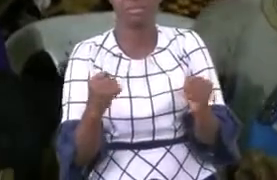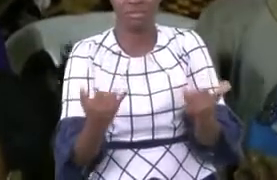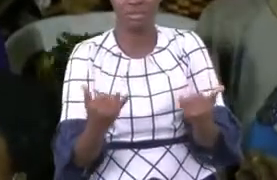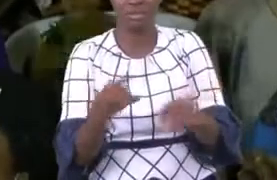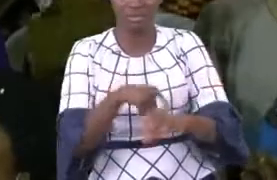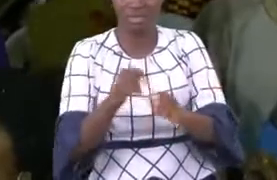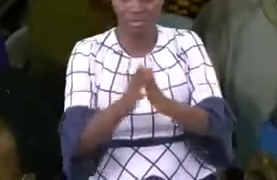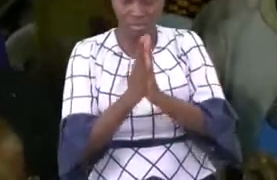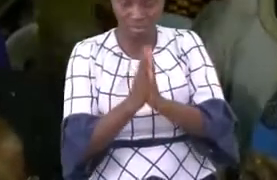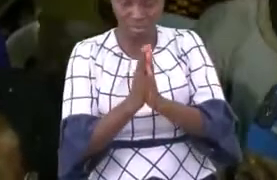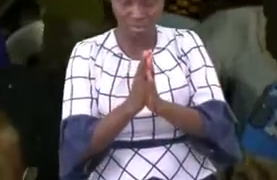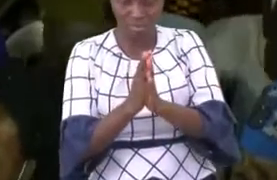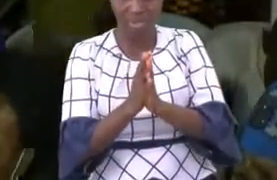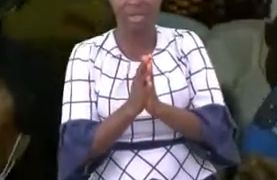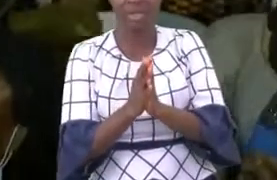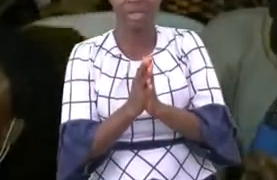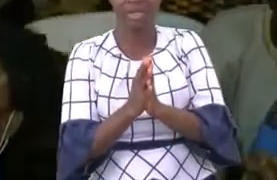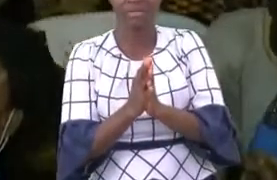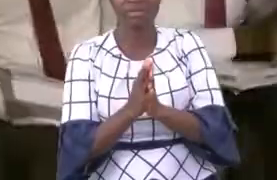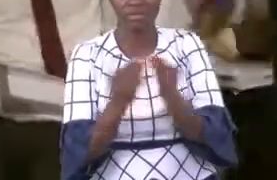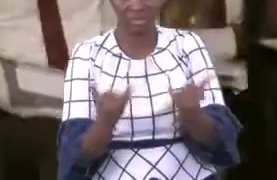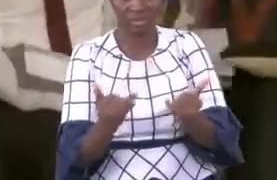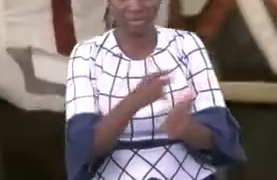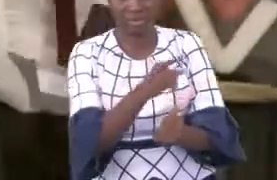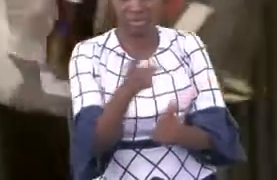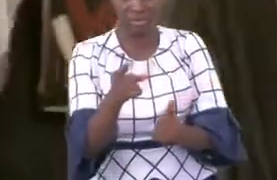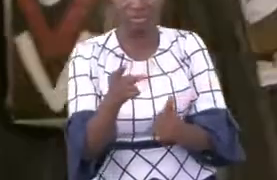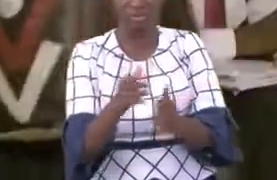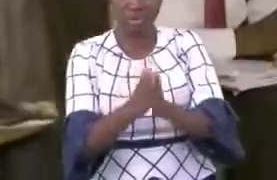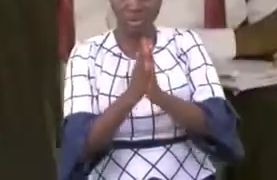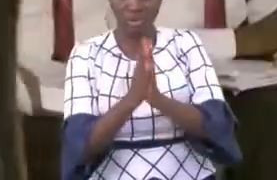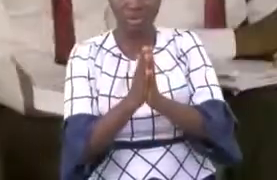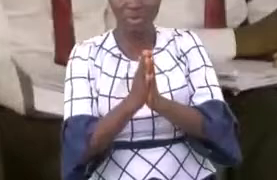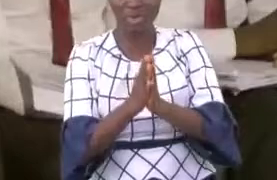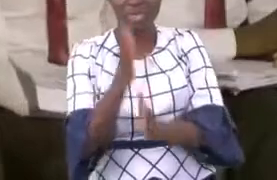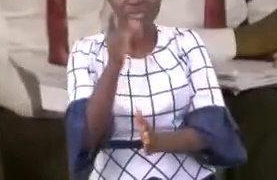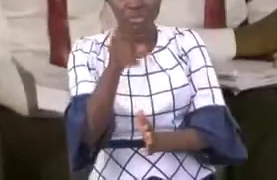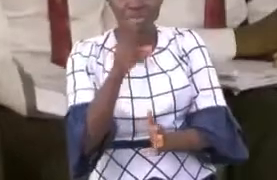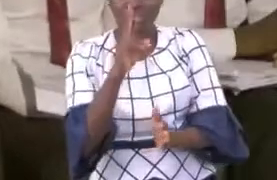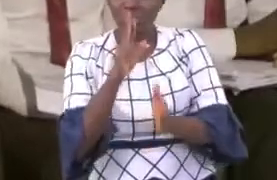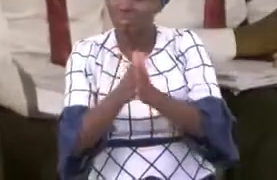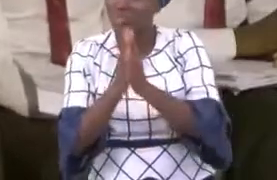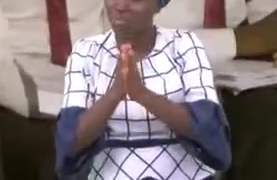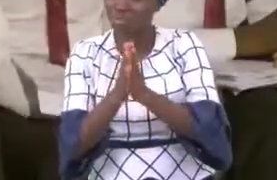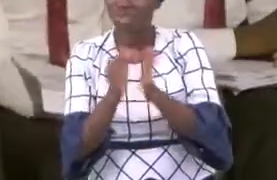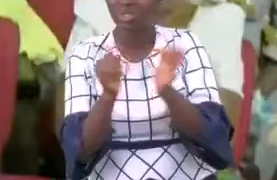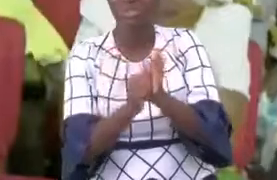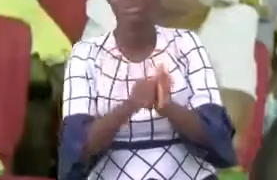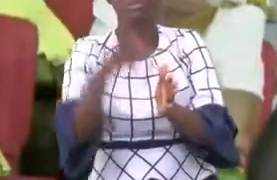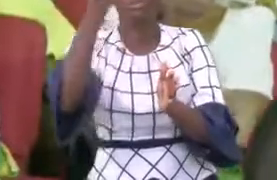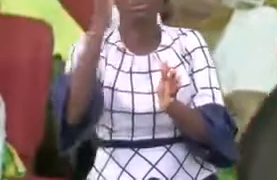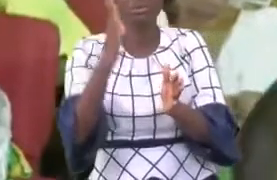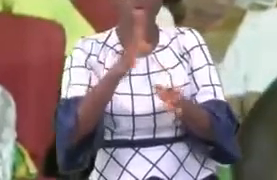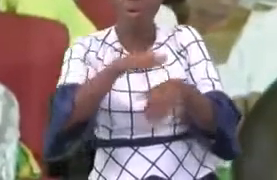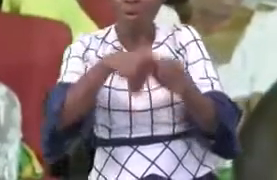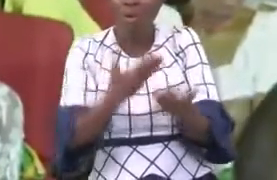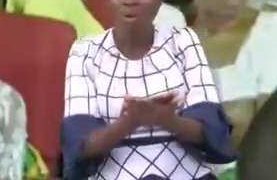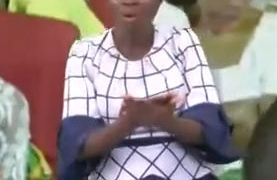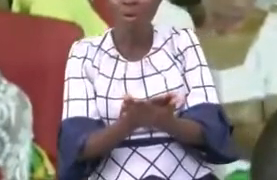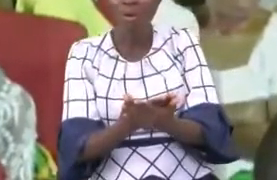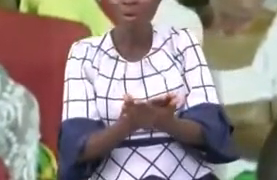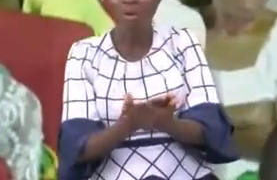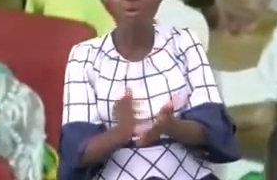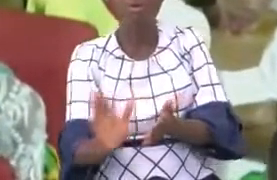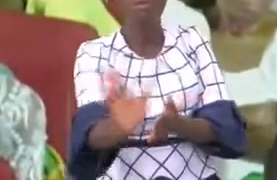asking that all your guilt, all your condemnation, all the struggling with sin, that